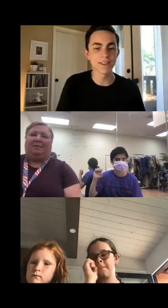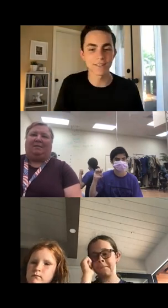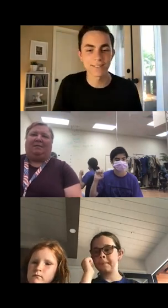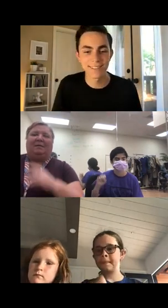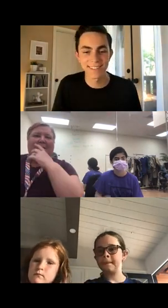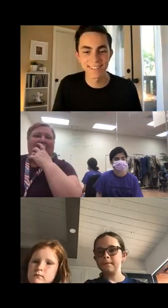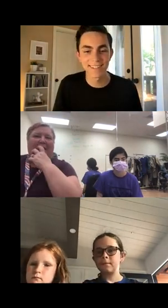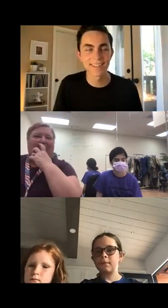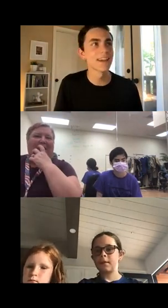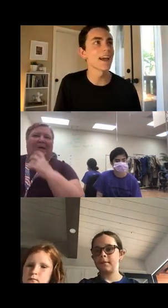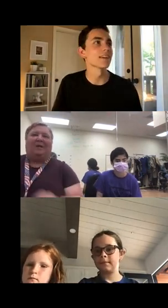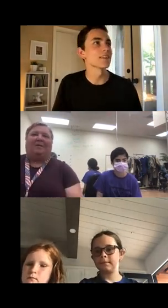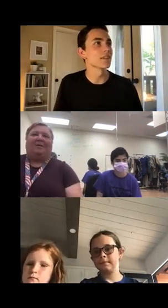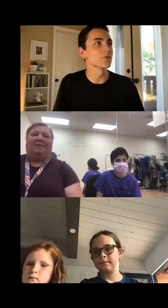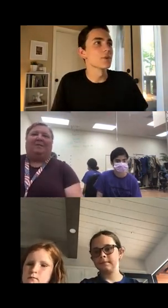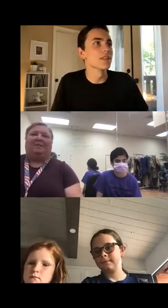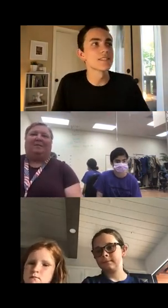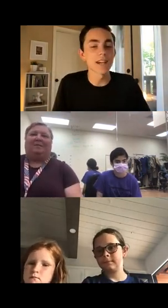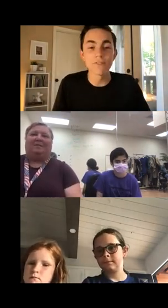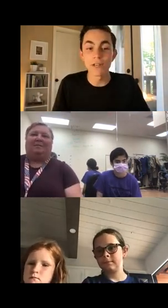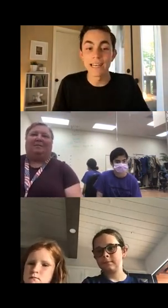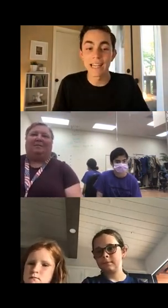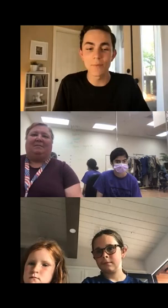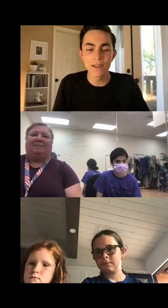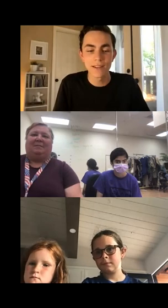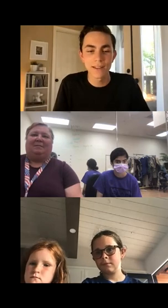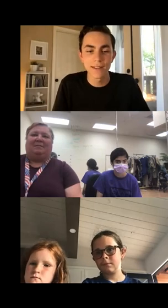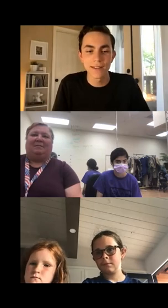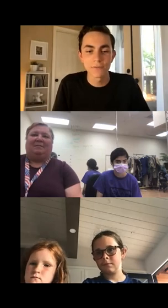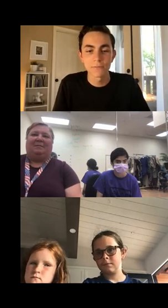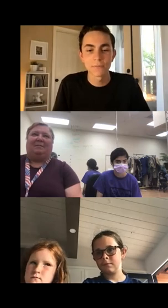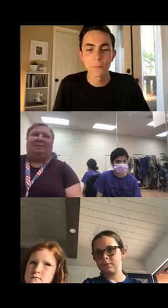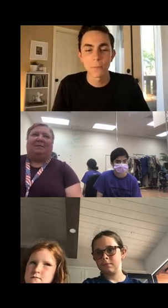go. And then can anyone show me the sign for name?